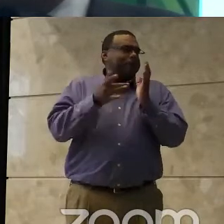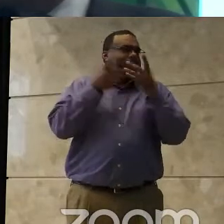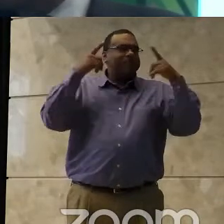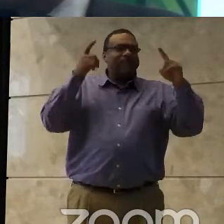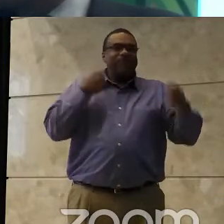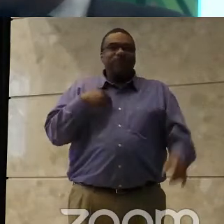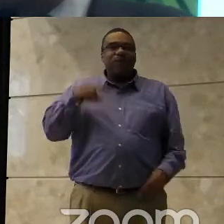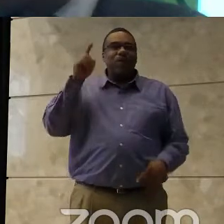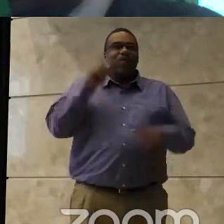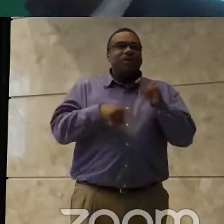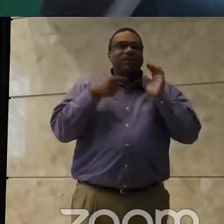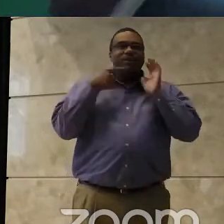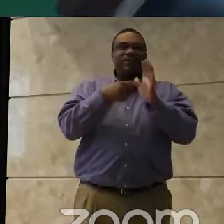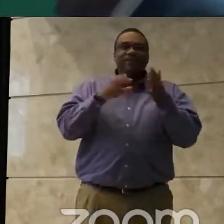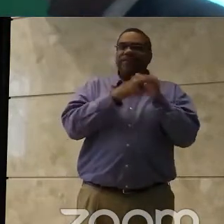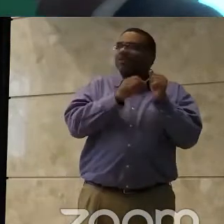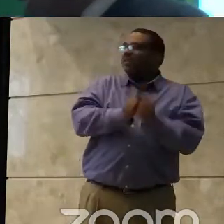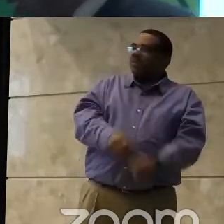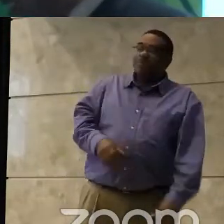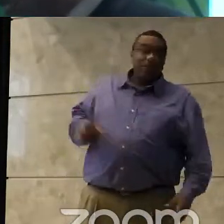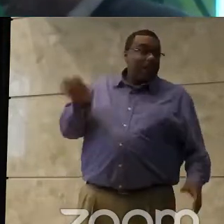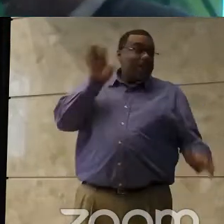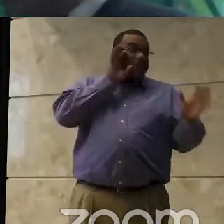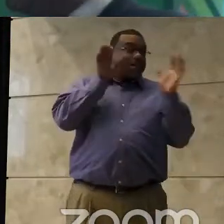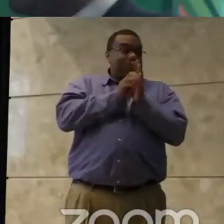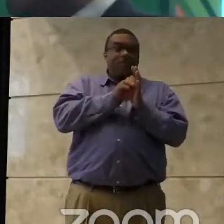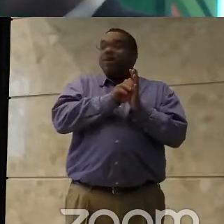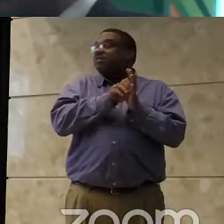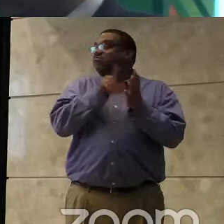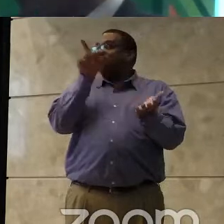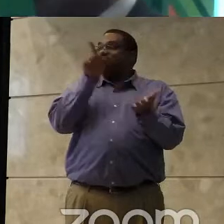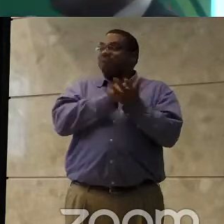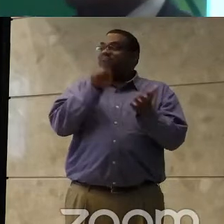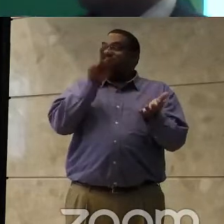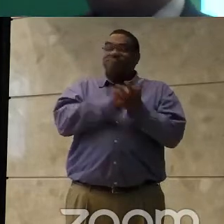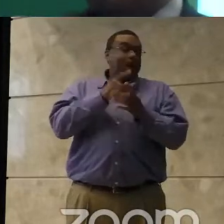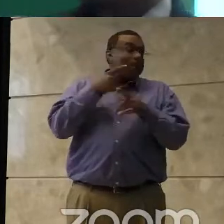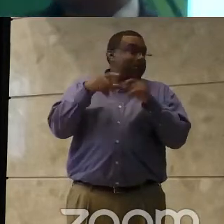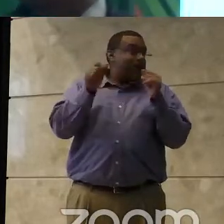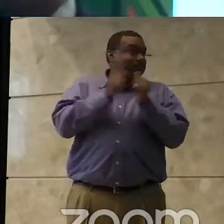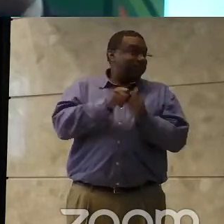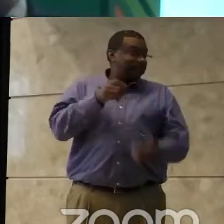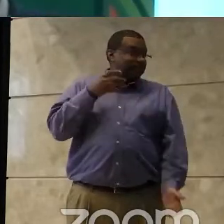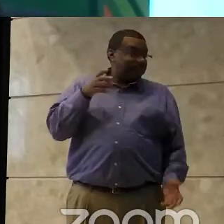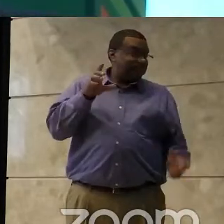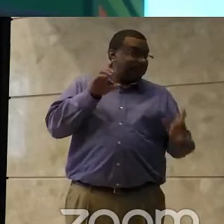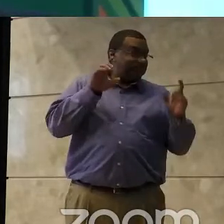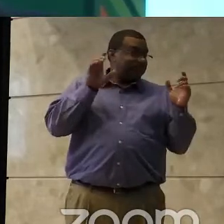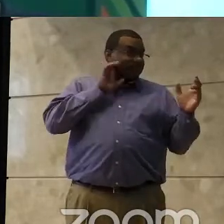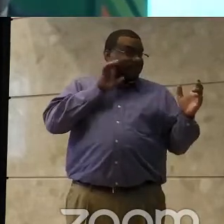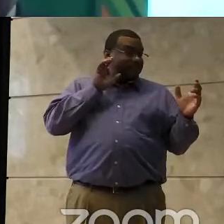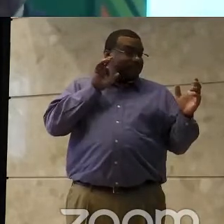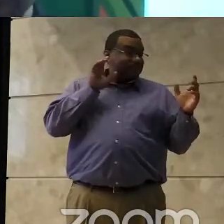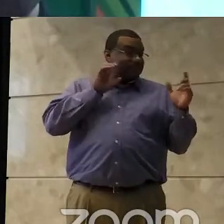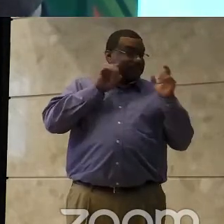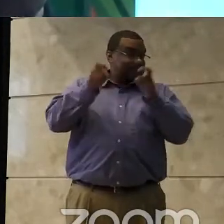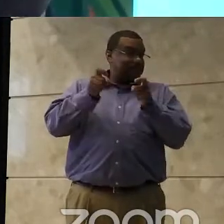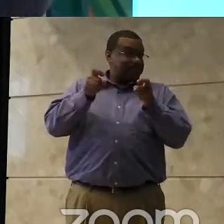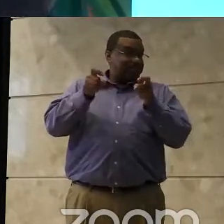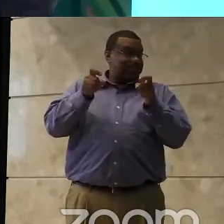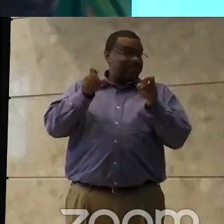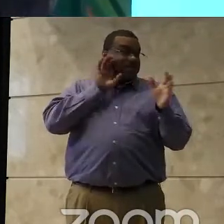couldn't show you the print for this series this year. But your gift is a print. Oh, very